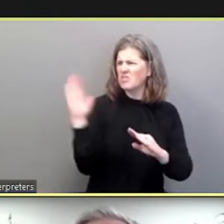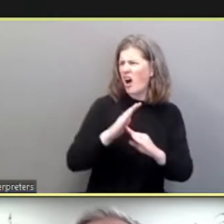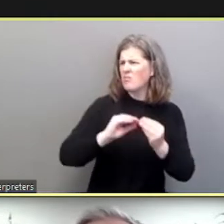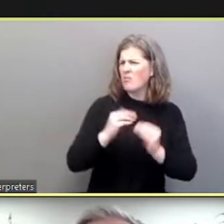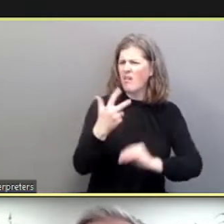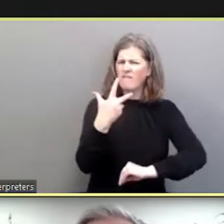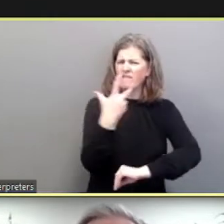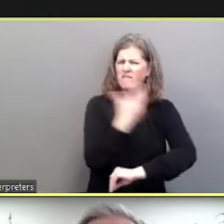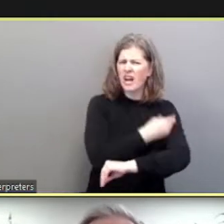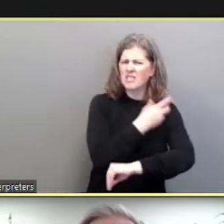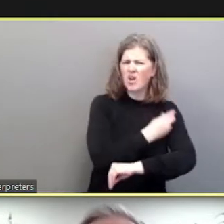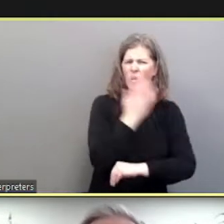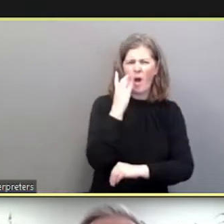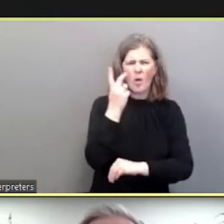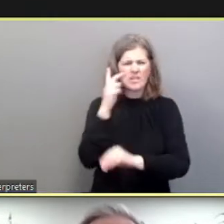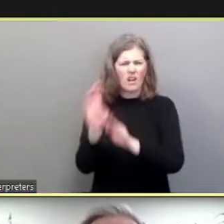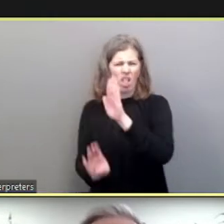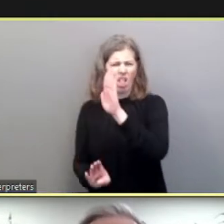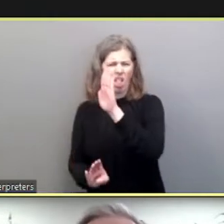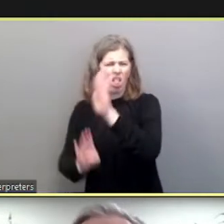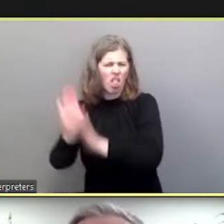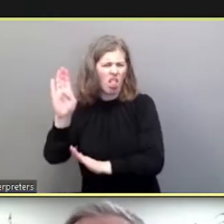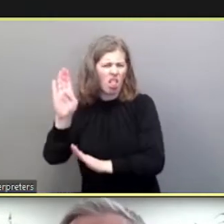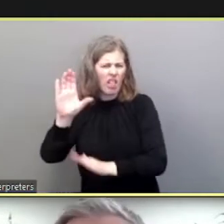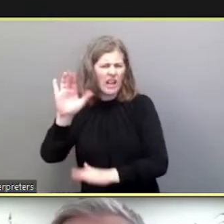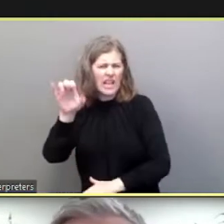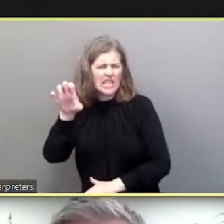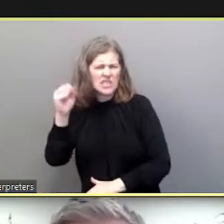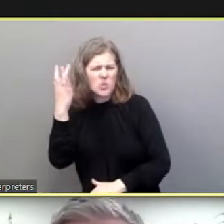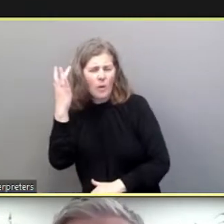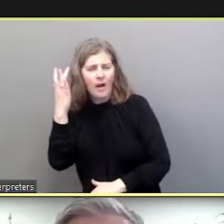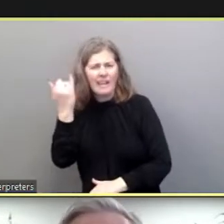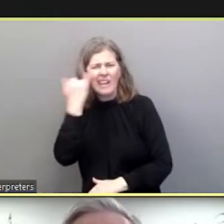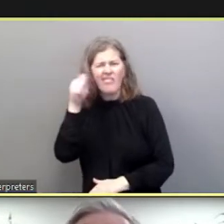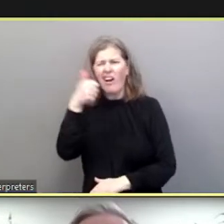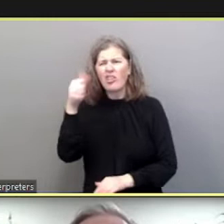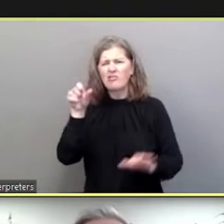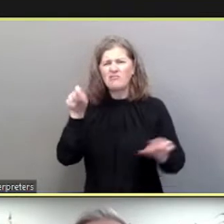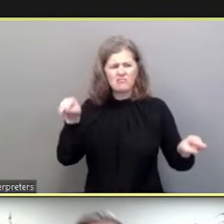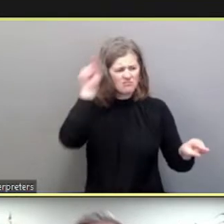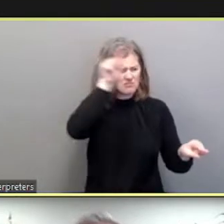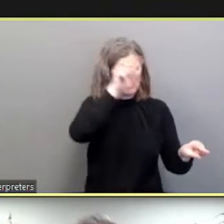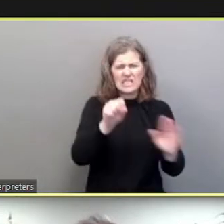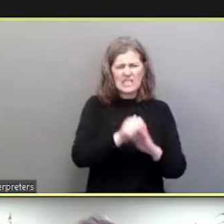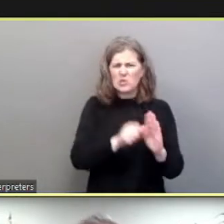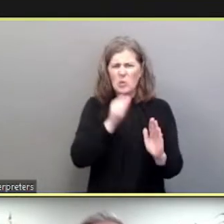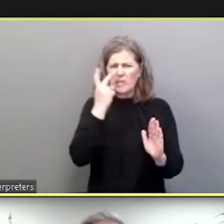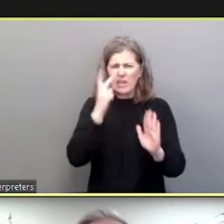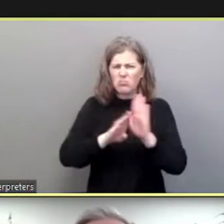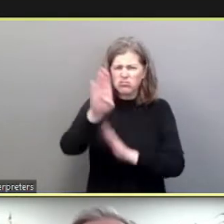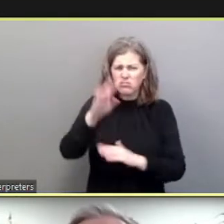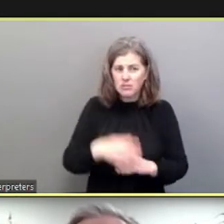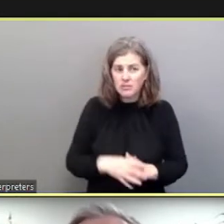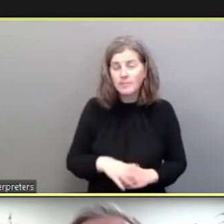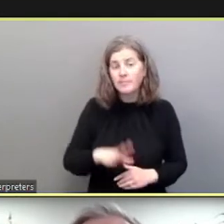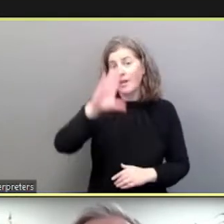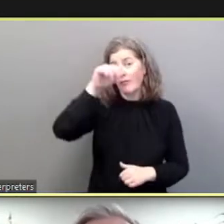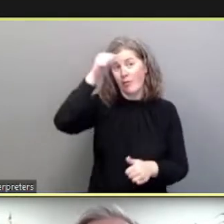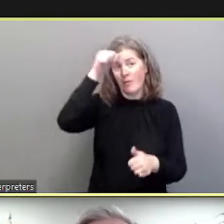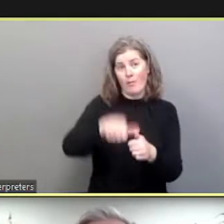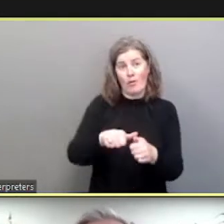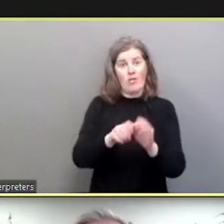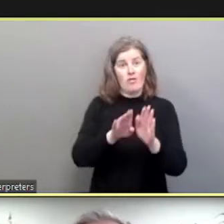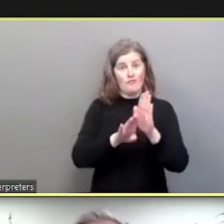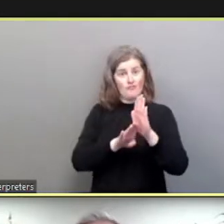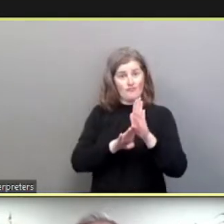why are we seeing this persistent uptick in cases when neighboring states are not? So just remember that any rise in the